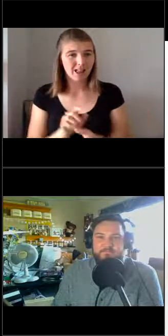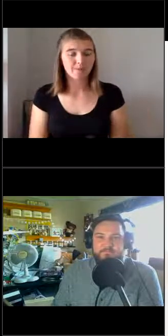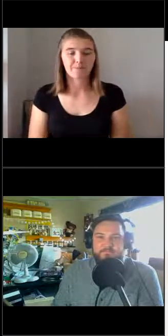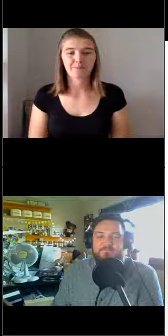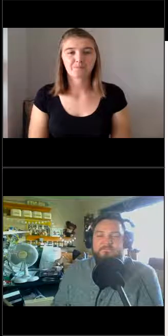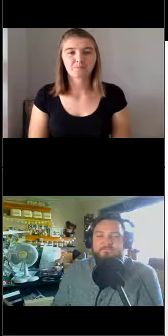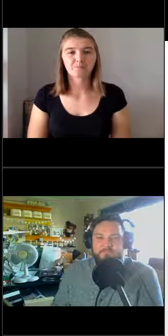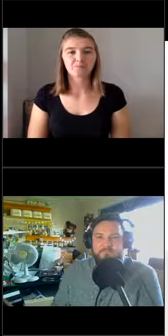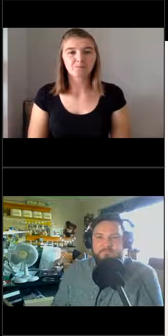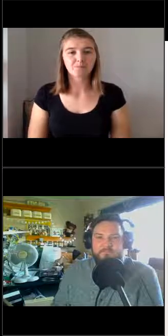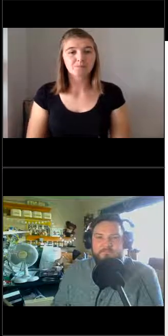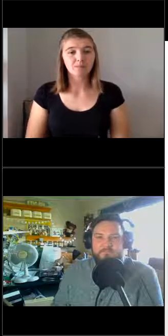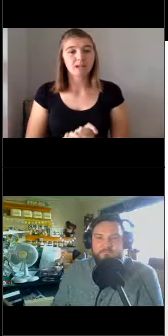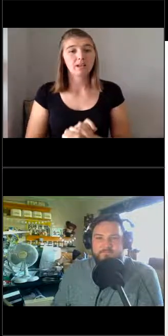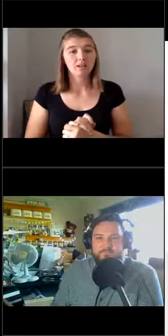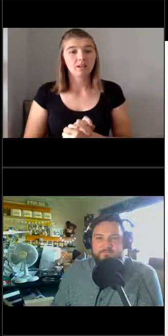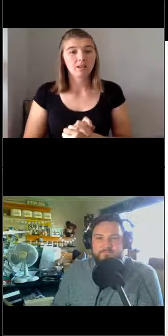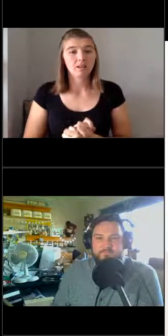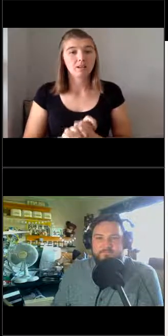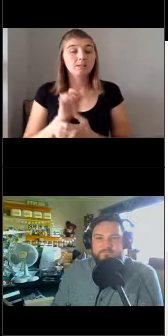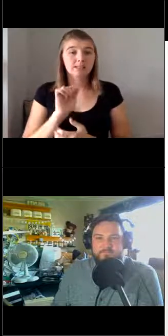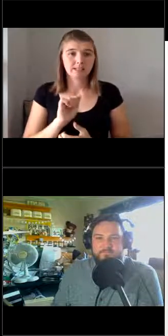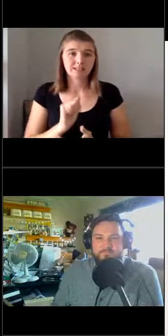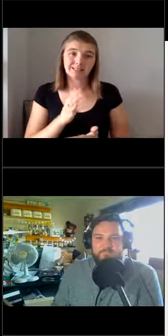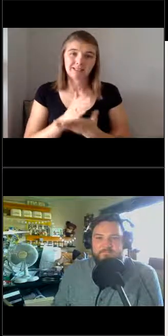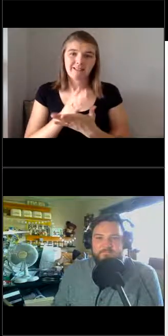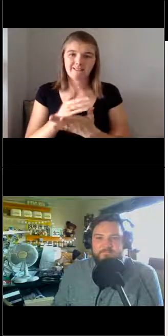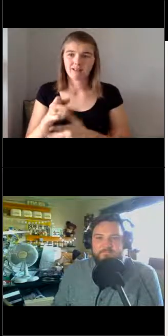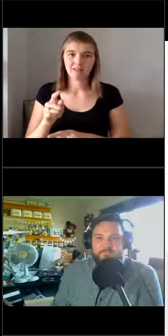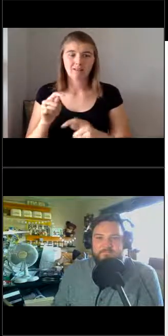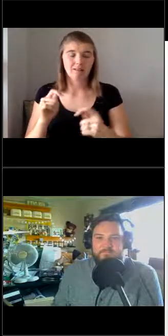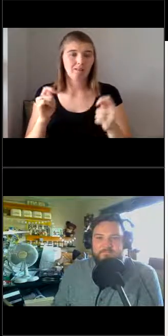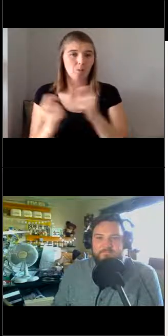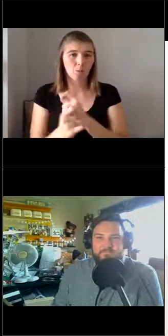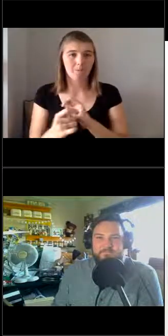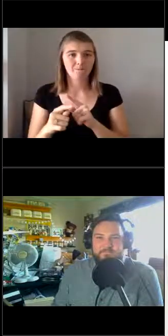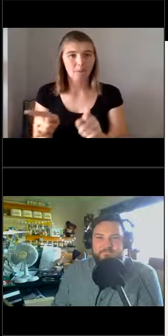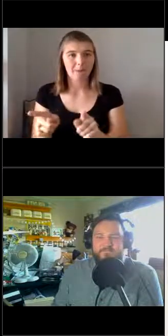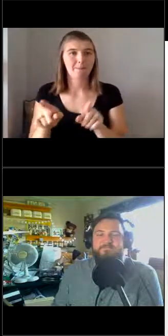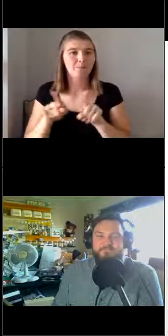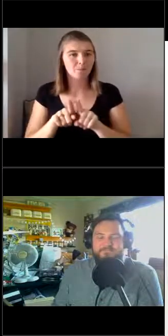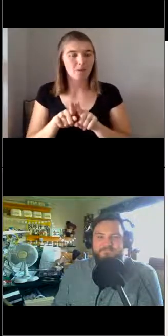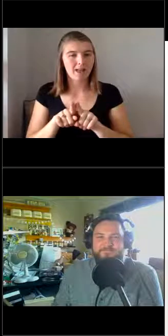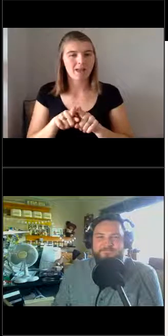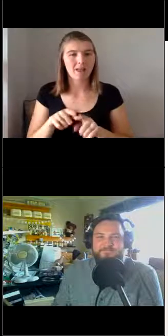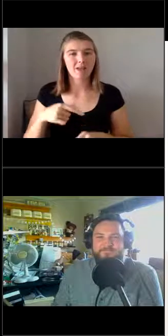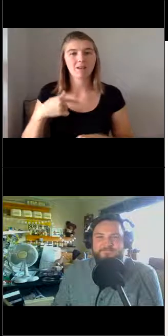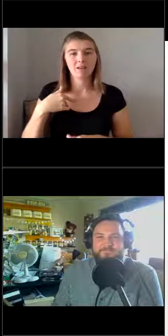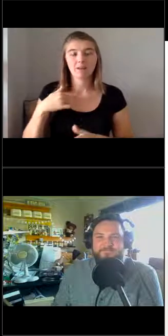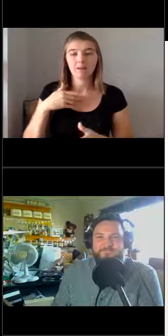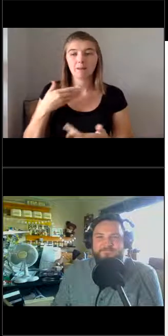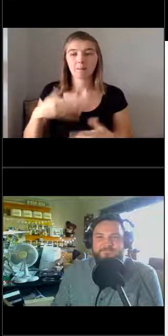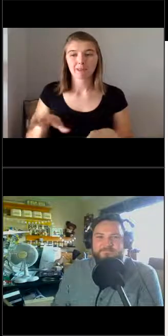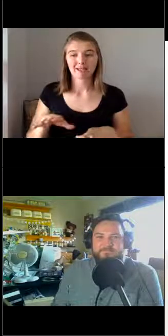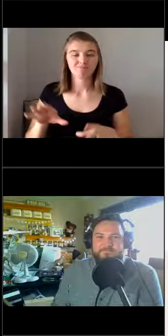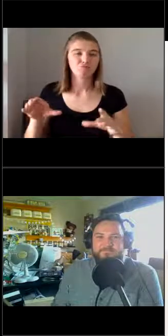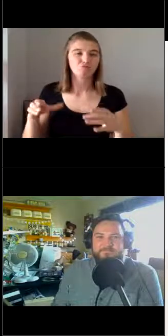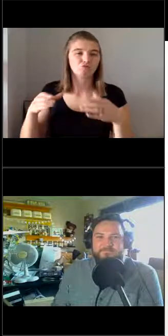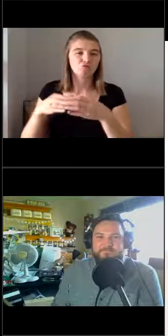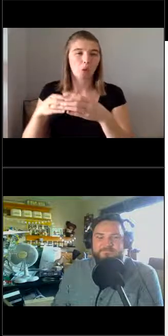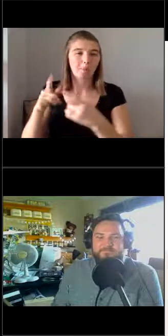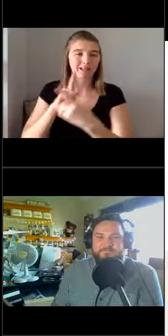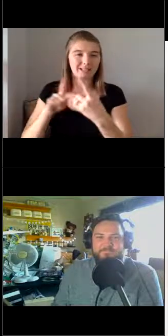Monash, so I've been having joint group meetings with another colleague of mine in the School of Chemistry. So we thought